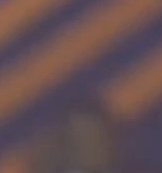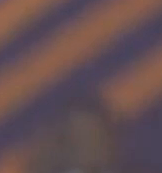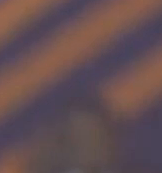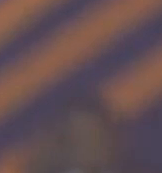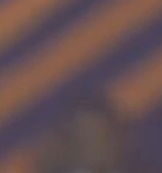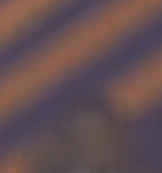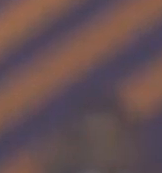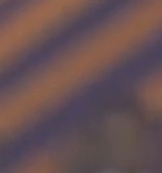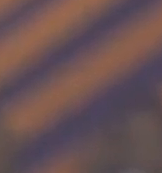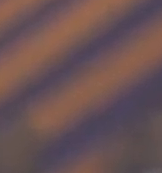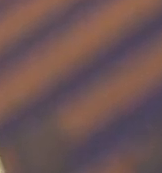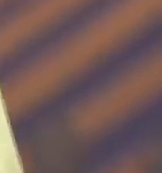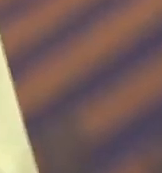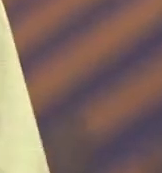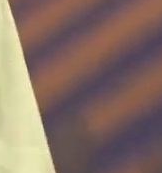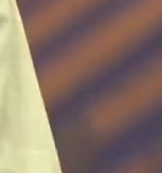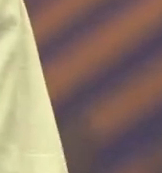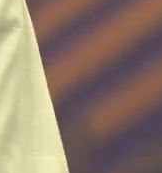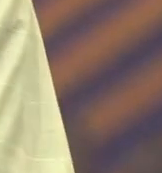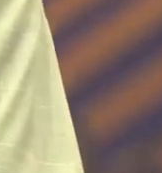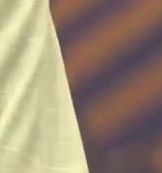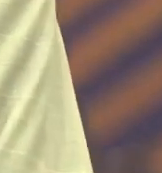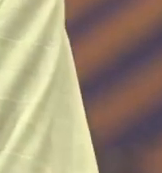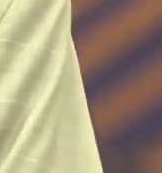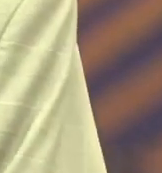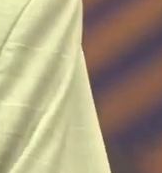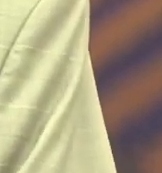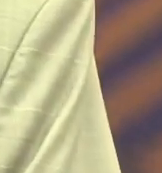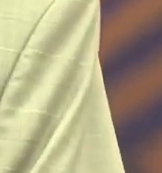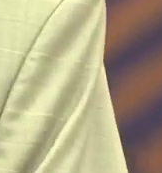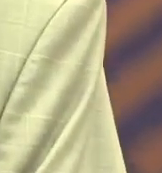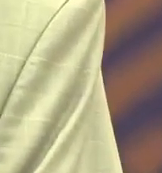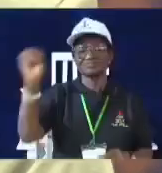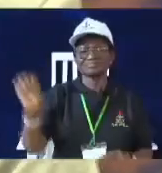hosts, one who reigns forever,